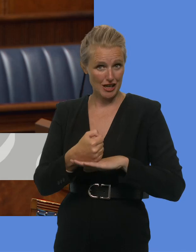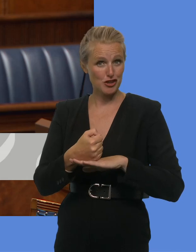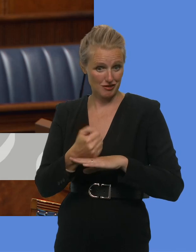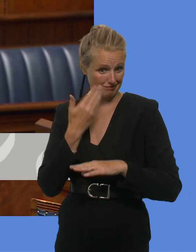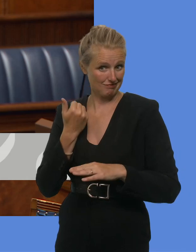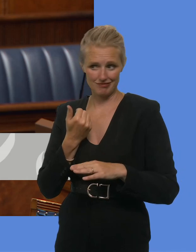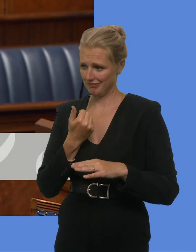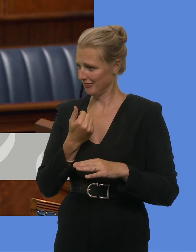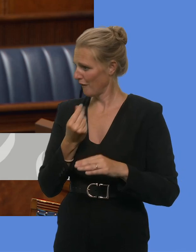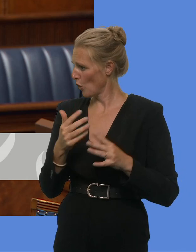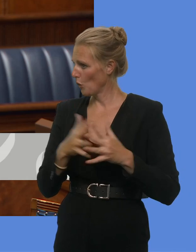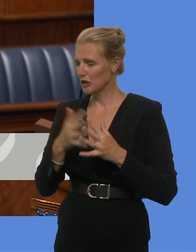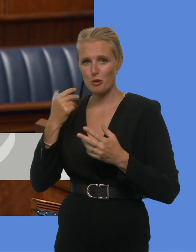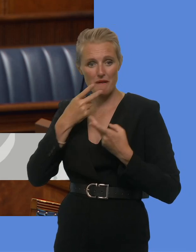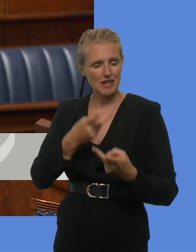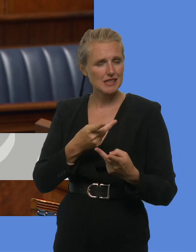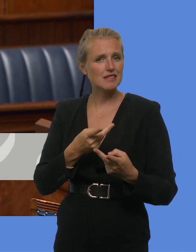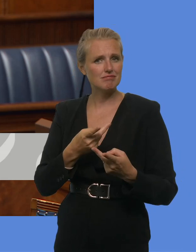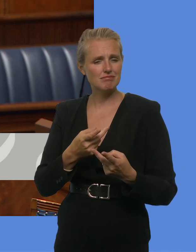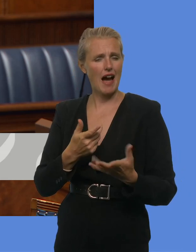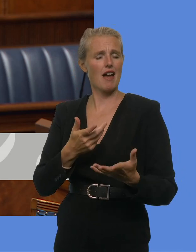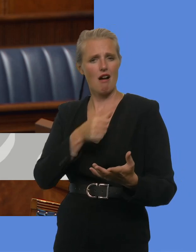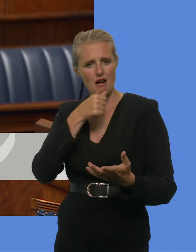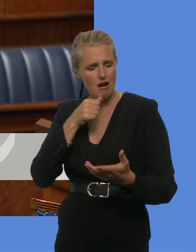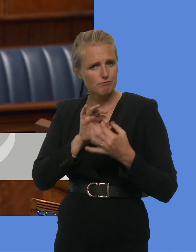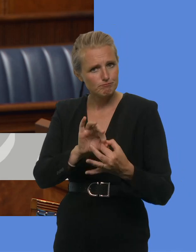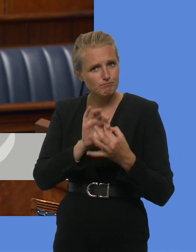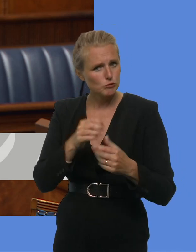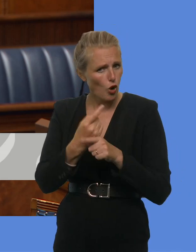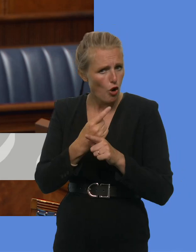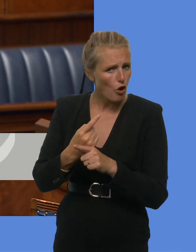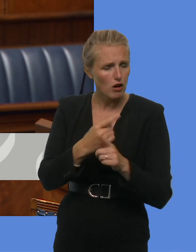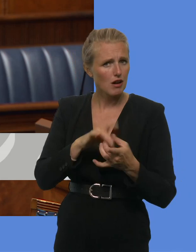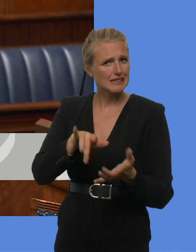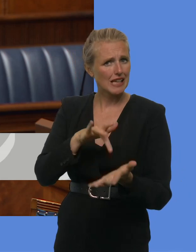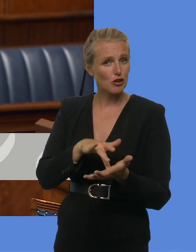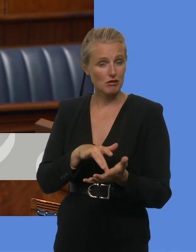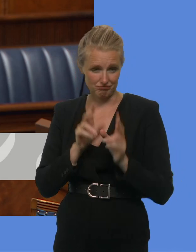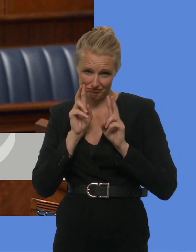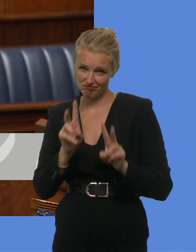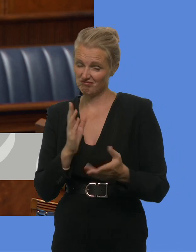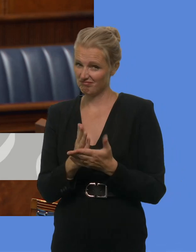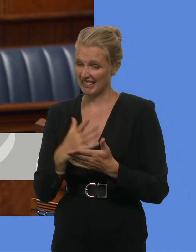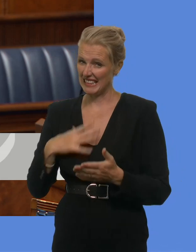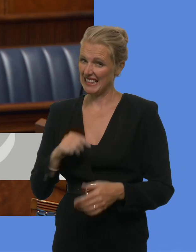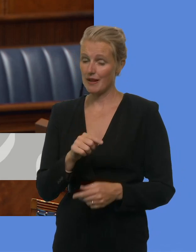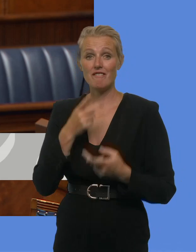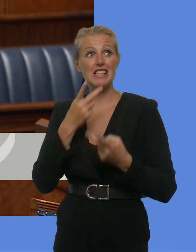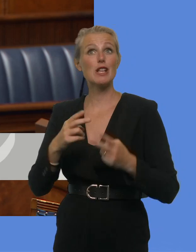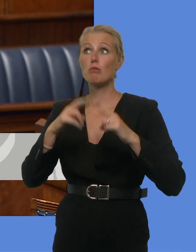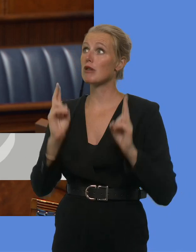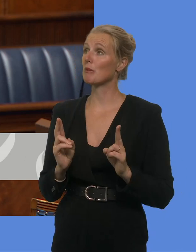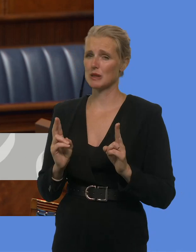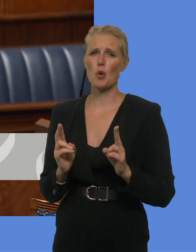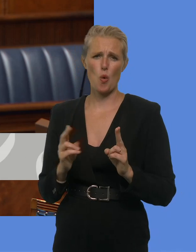just, I think, a couple of weeks ago to hear about and get an update about the centre. There's a real need there. I visited their premises. There's an